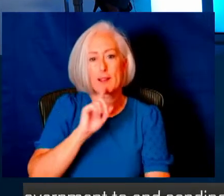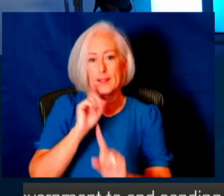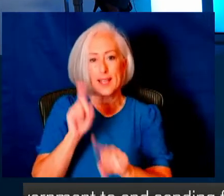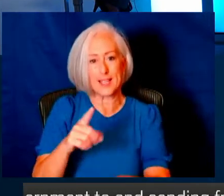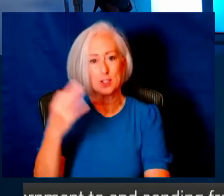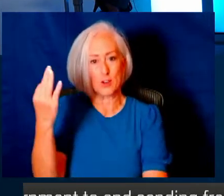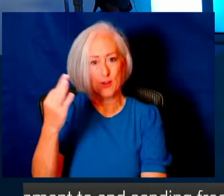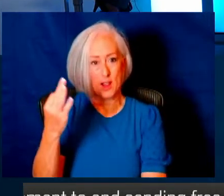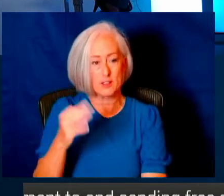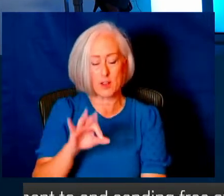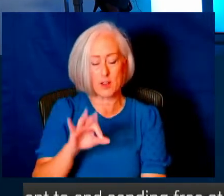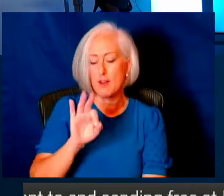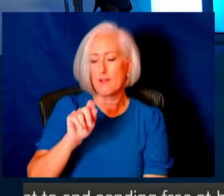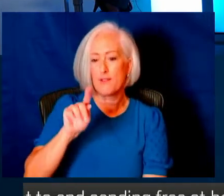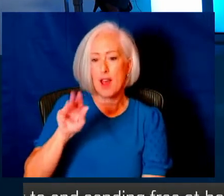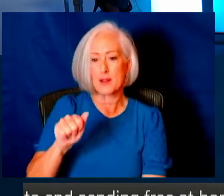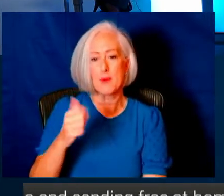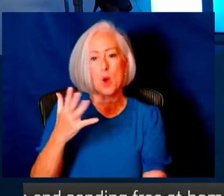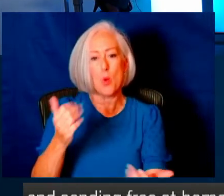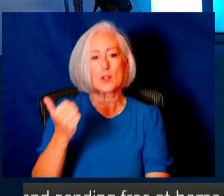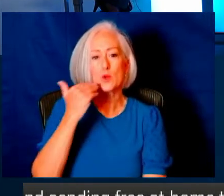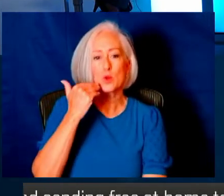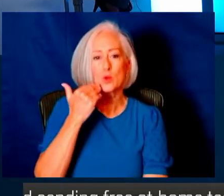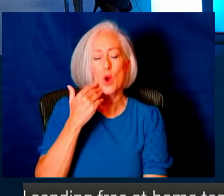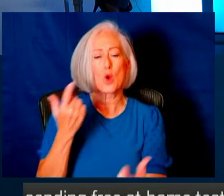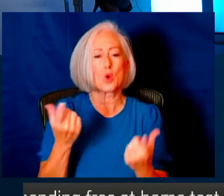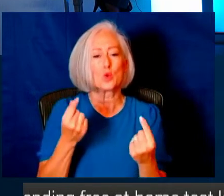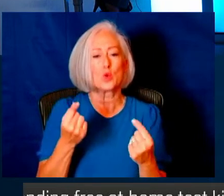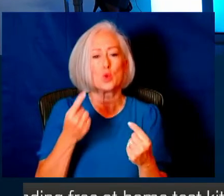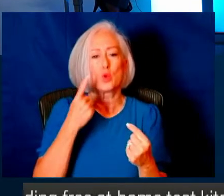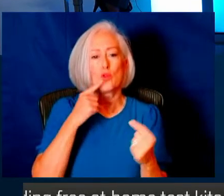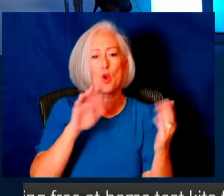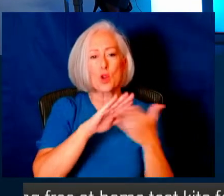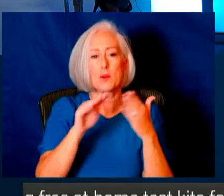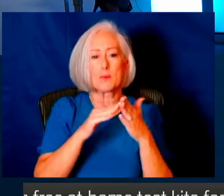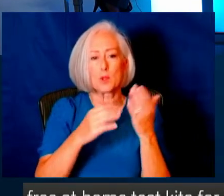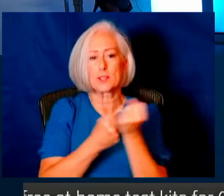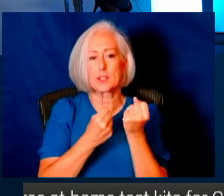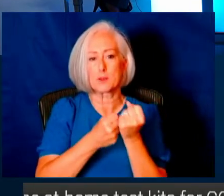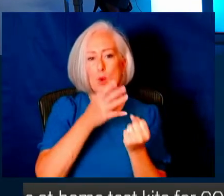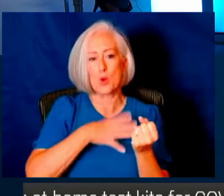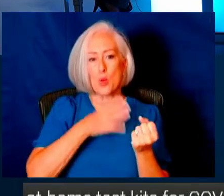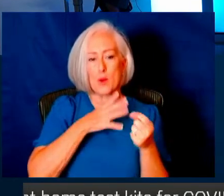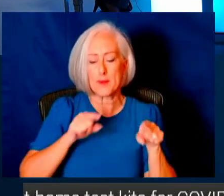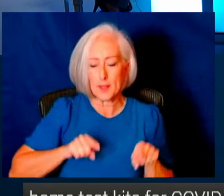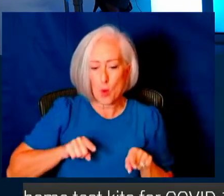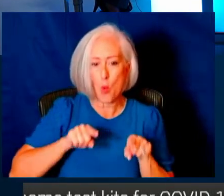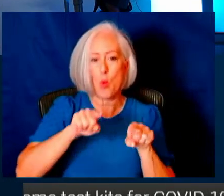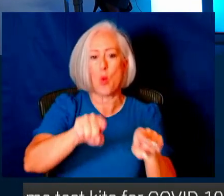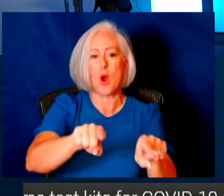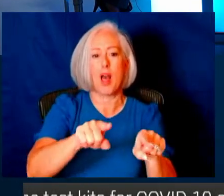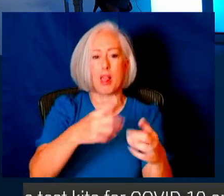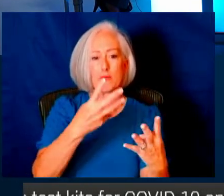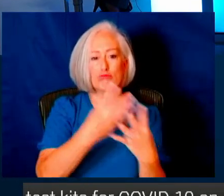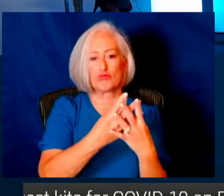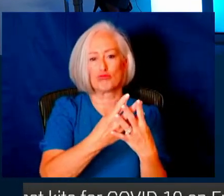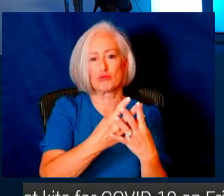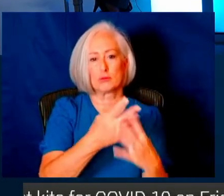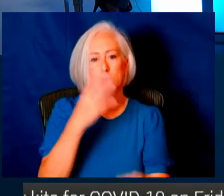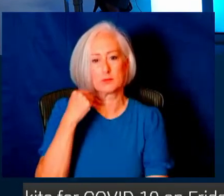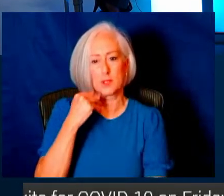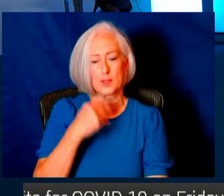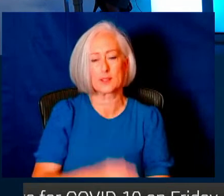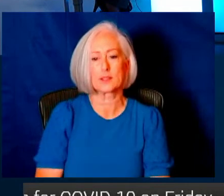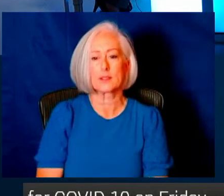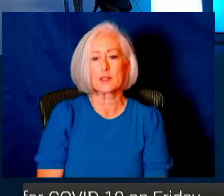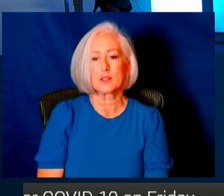to know, what can we do as a community to support these women while they are incarcerated? Is there anything we can do to